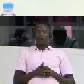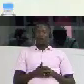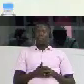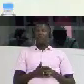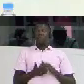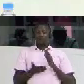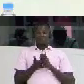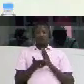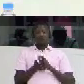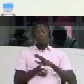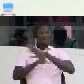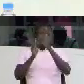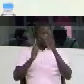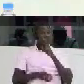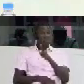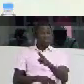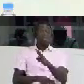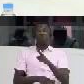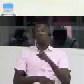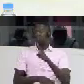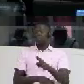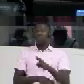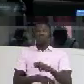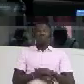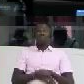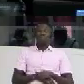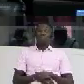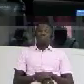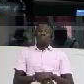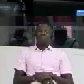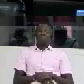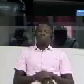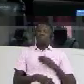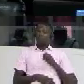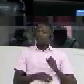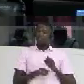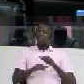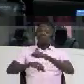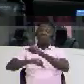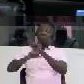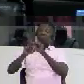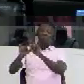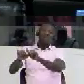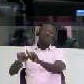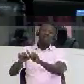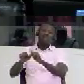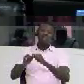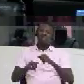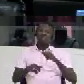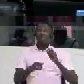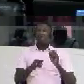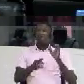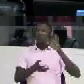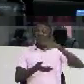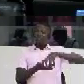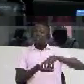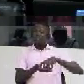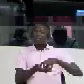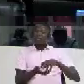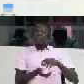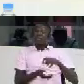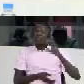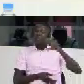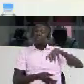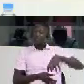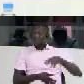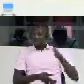all the same. And they were based at the depot? te ñu ngi nekkoon depot. Yes, ma'am. At the